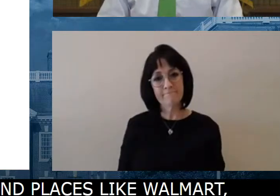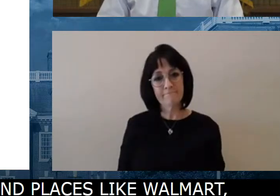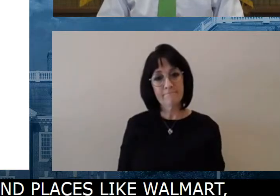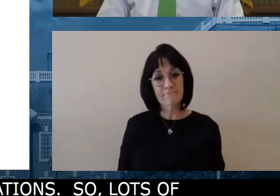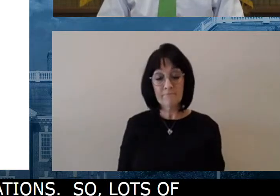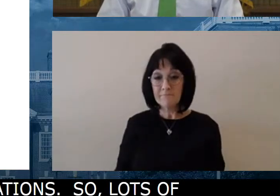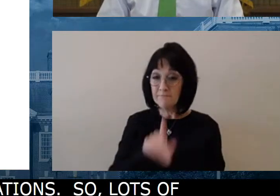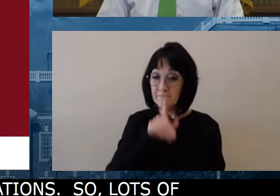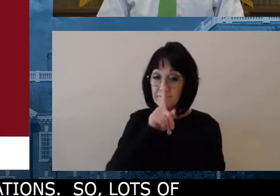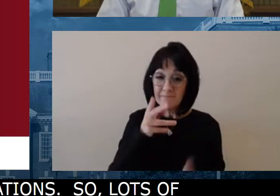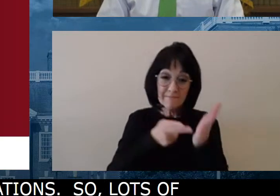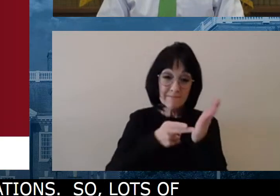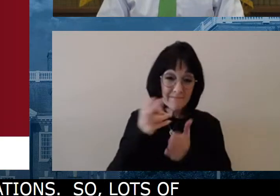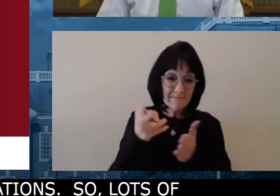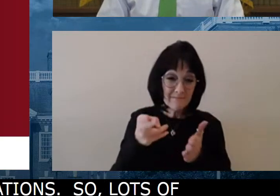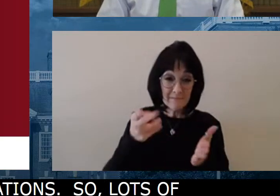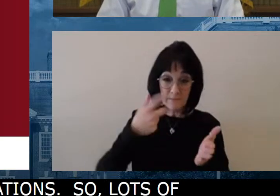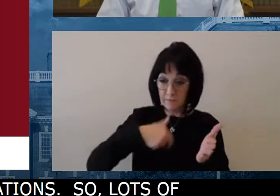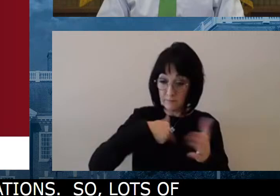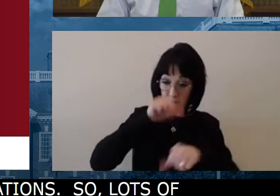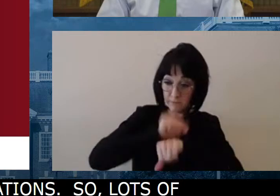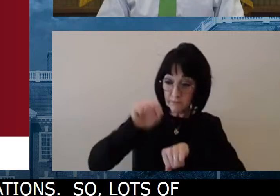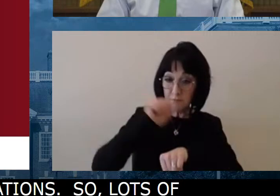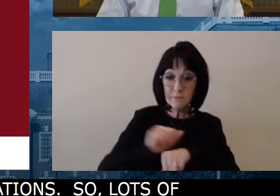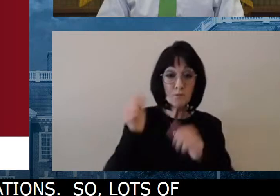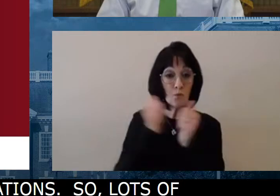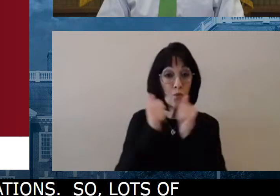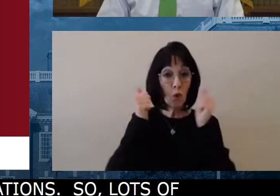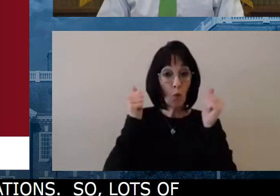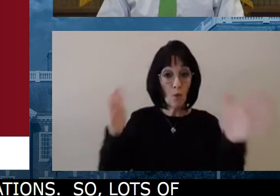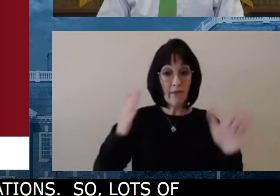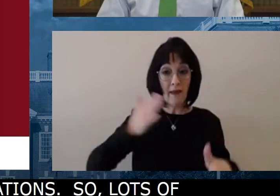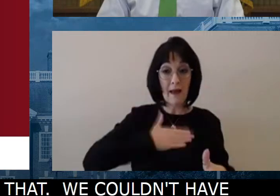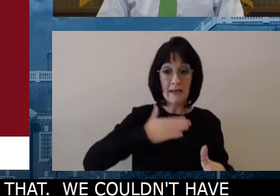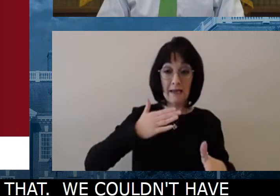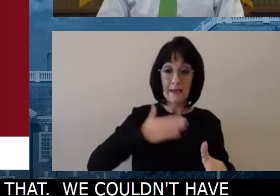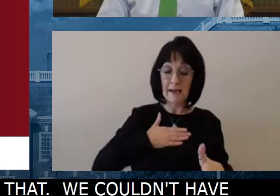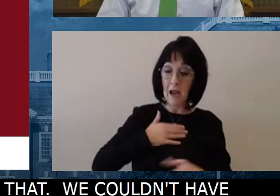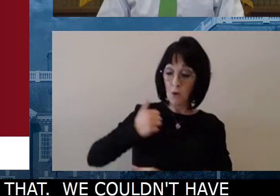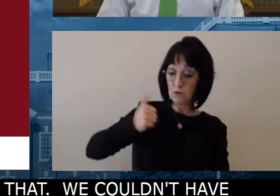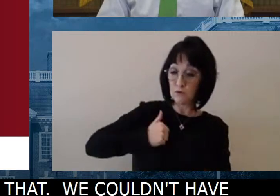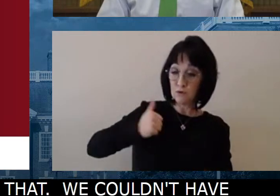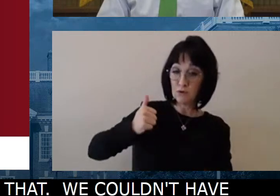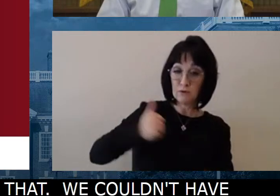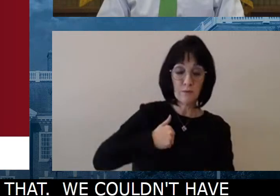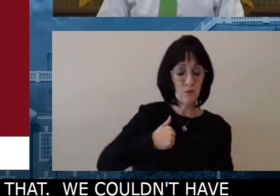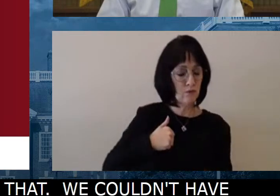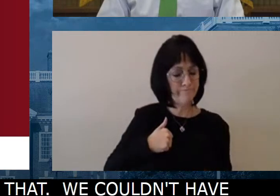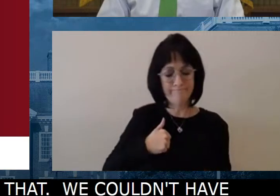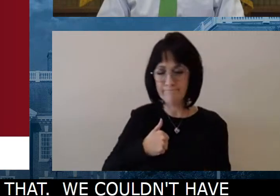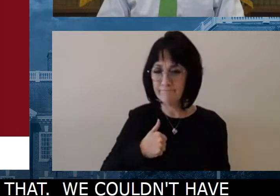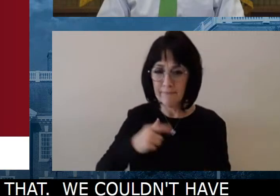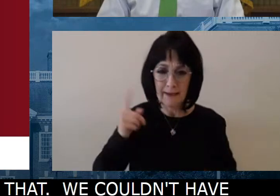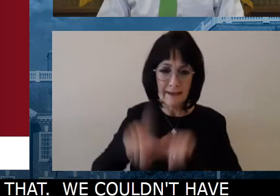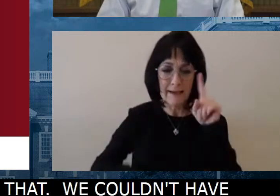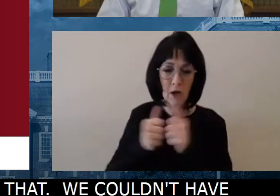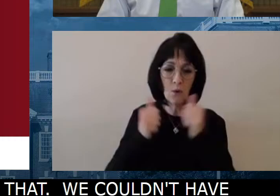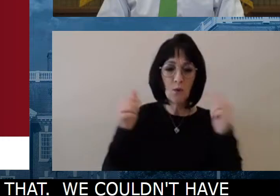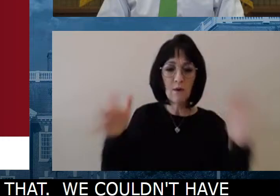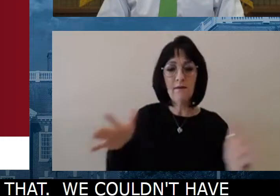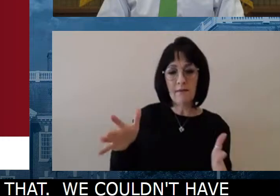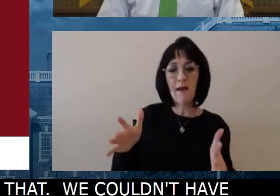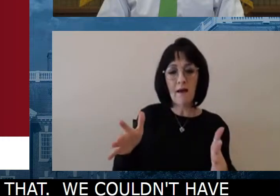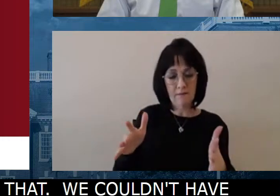support and dedication of our Army and Air National Guard. Major General Mike Berry has been doing a tremendous job in